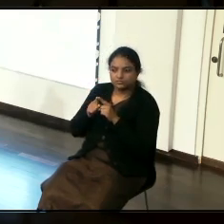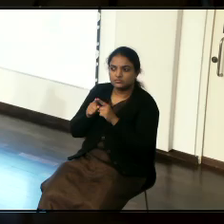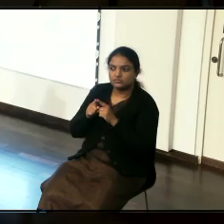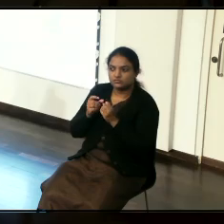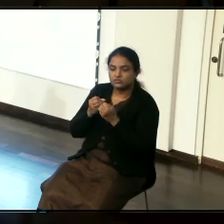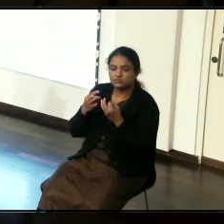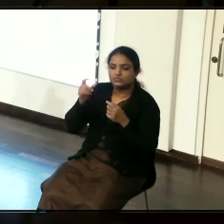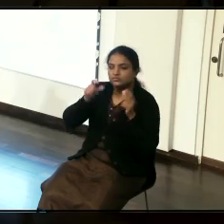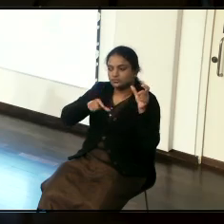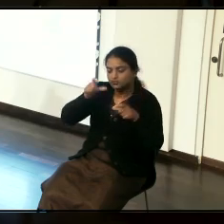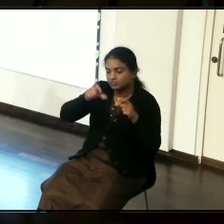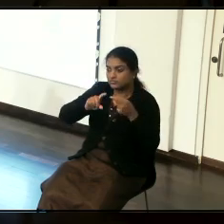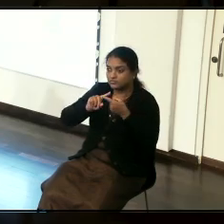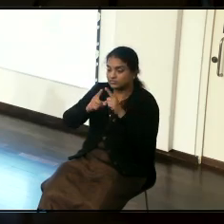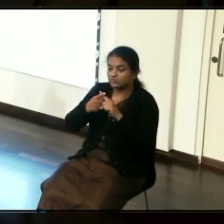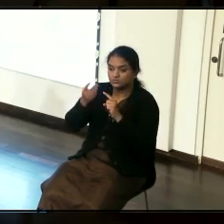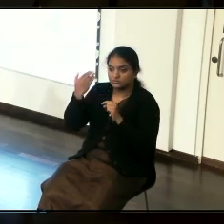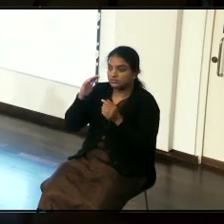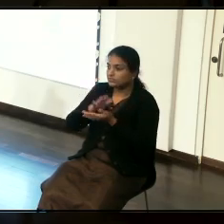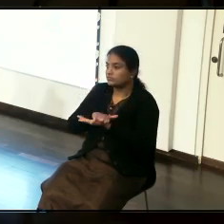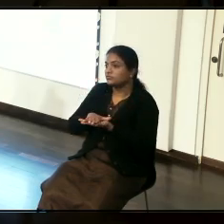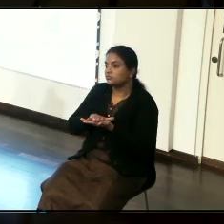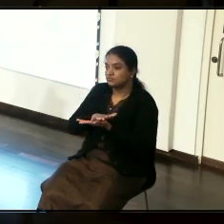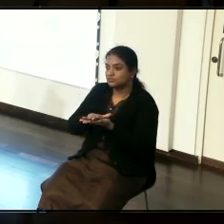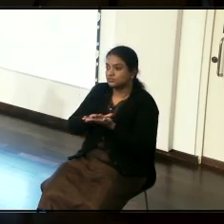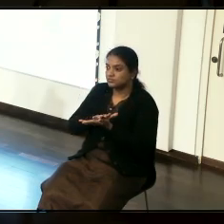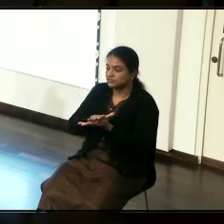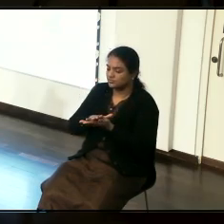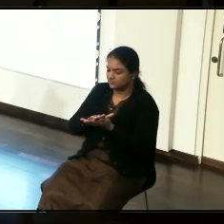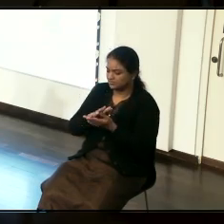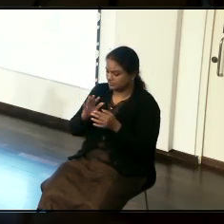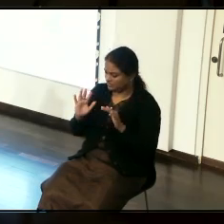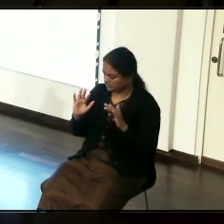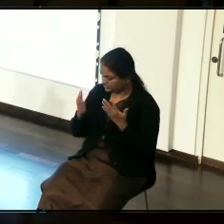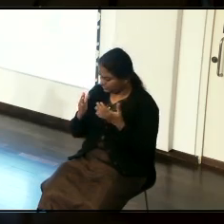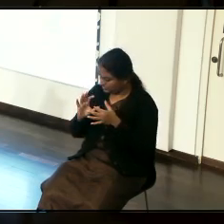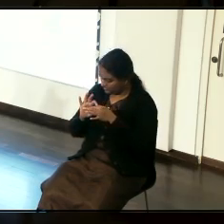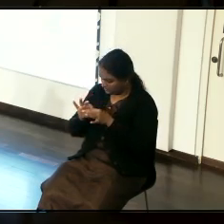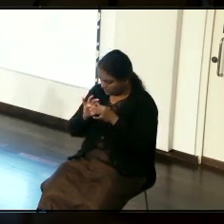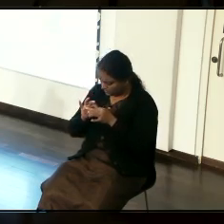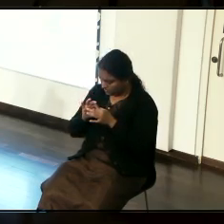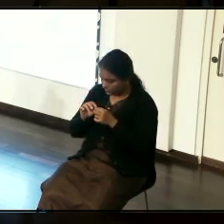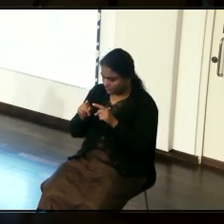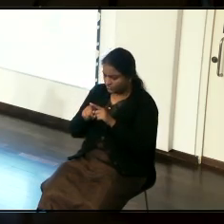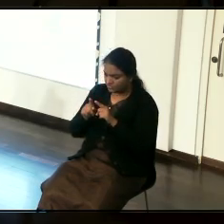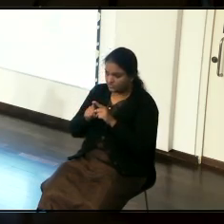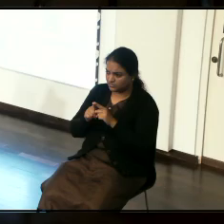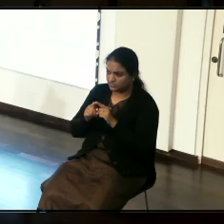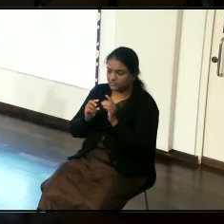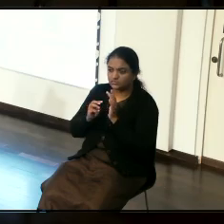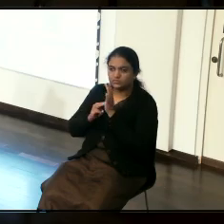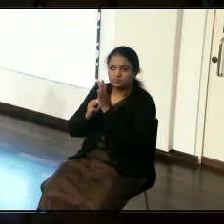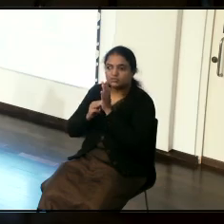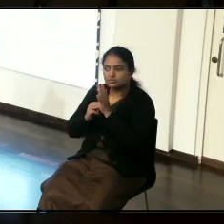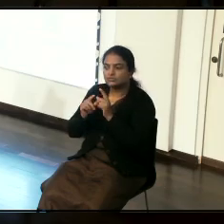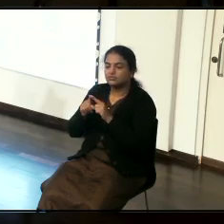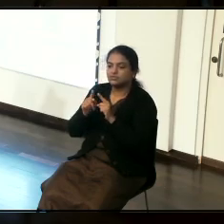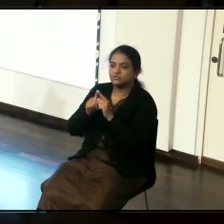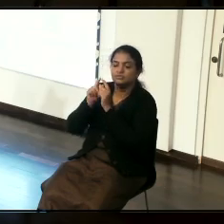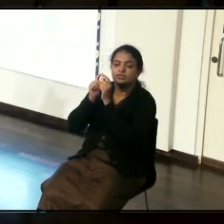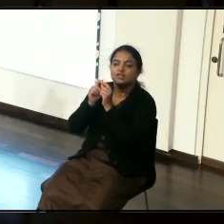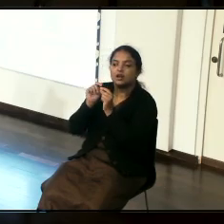people without history, but inheritors of competing histories constructed over millennia, shaped